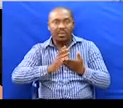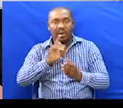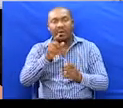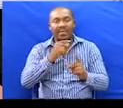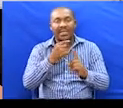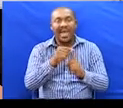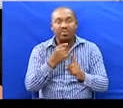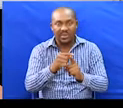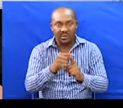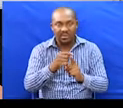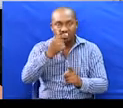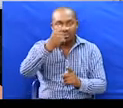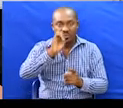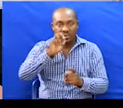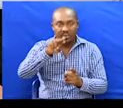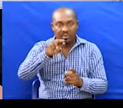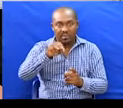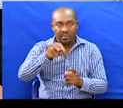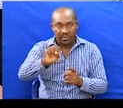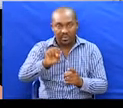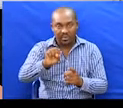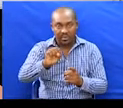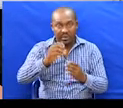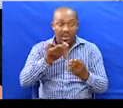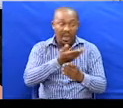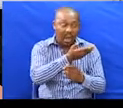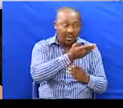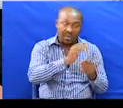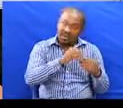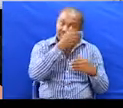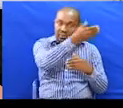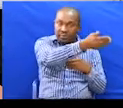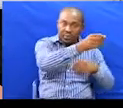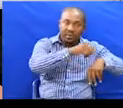will be covered in the next lessons to come.